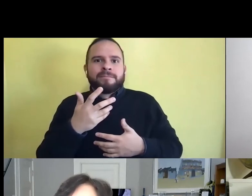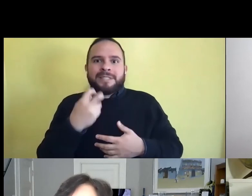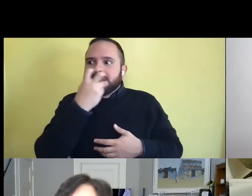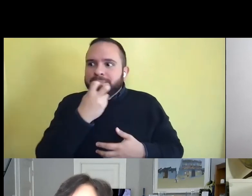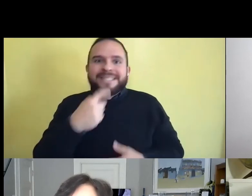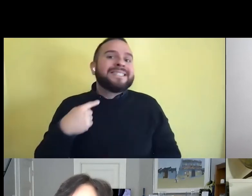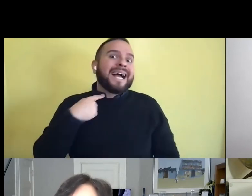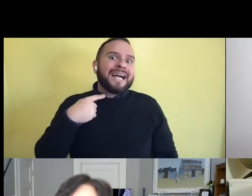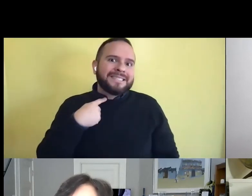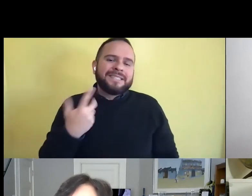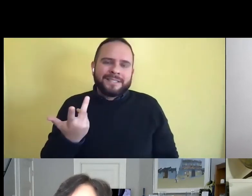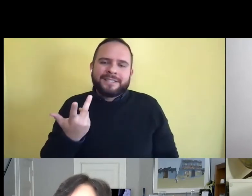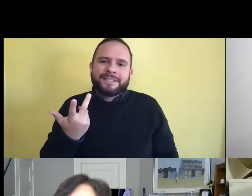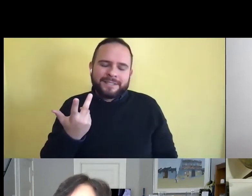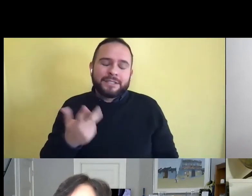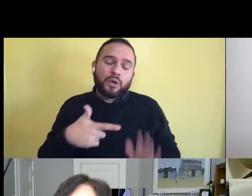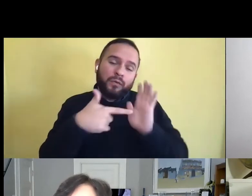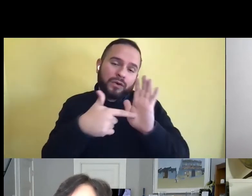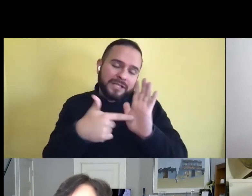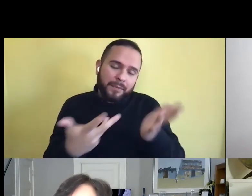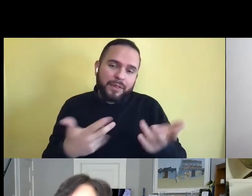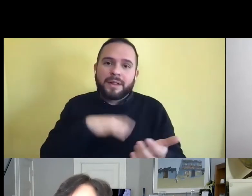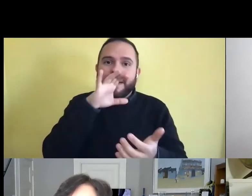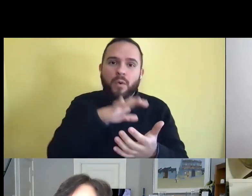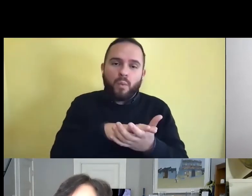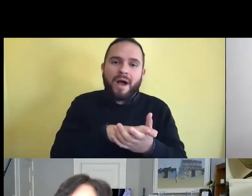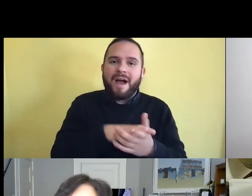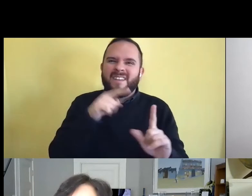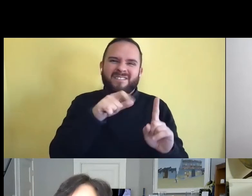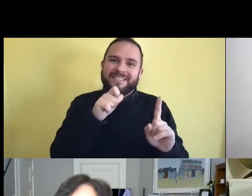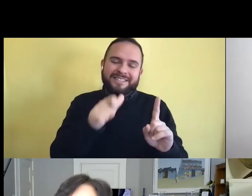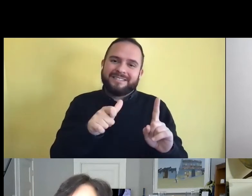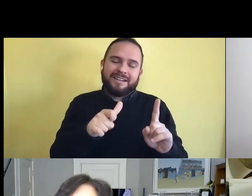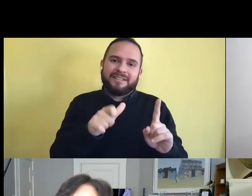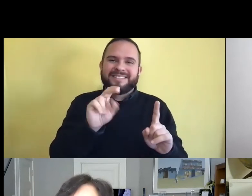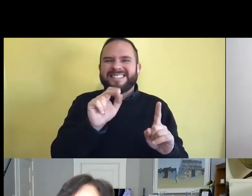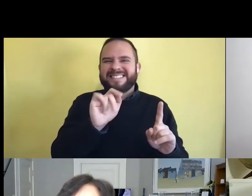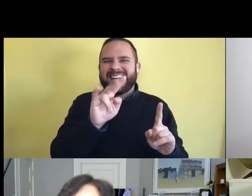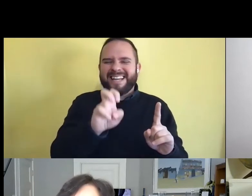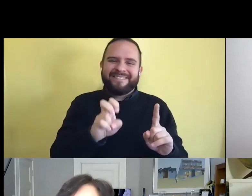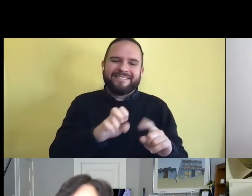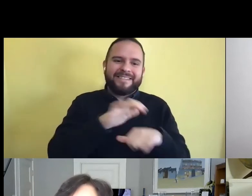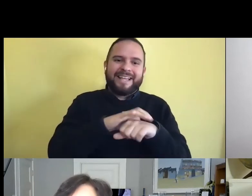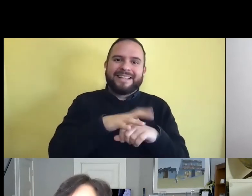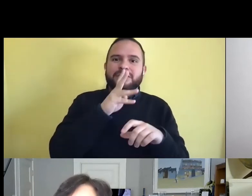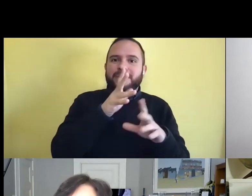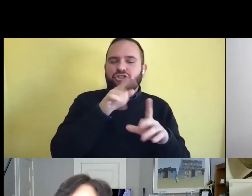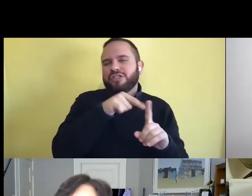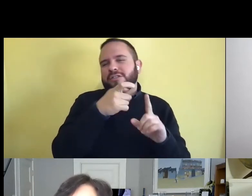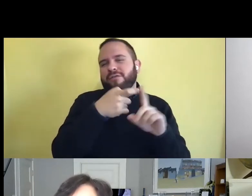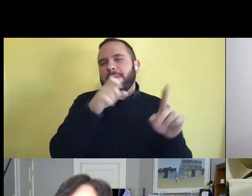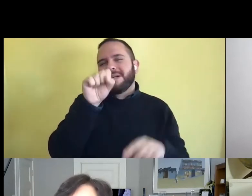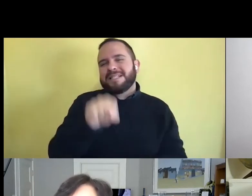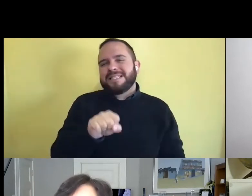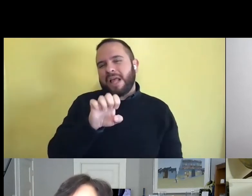for example, my wife is not a native English speaker. She's from Southeast Asia. She dictates